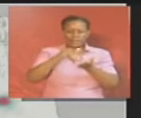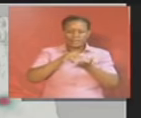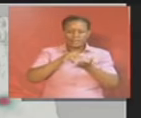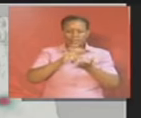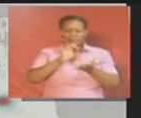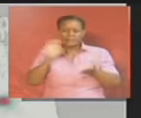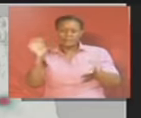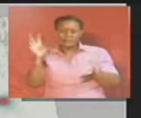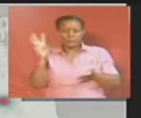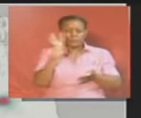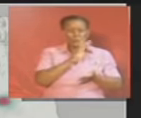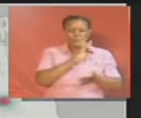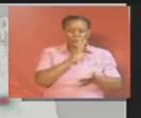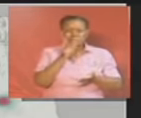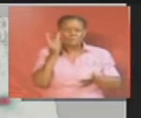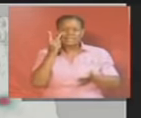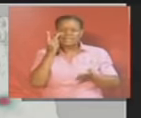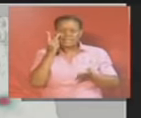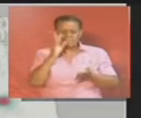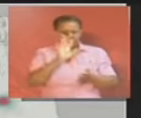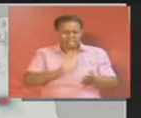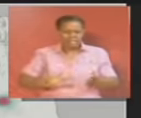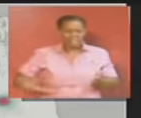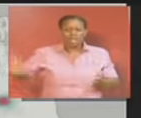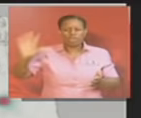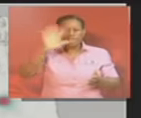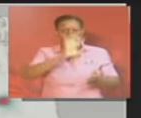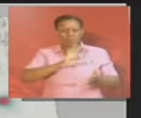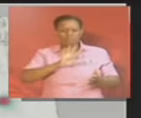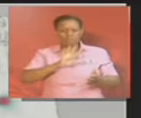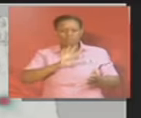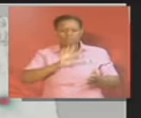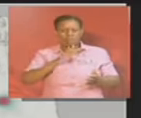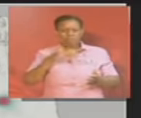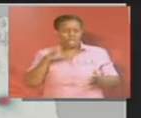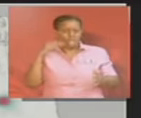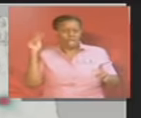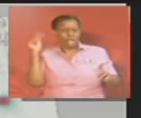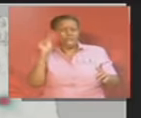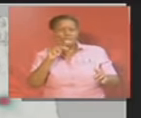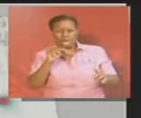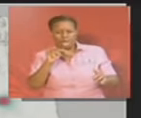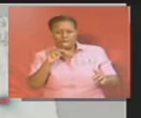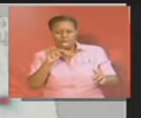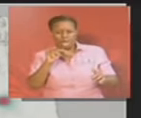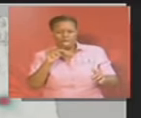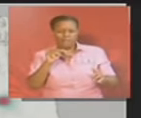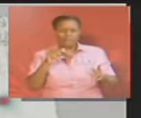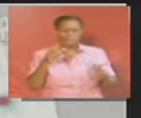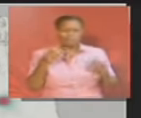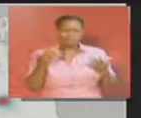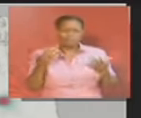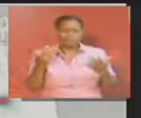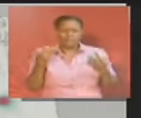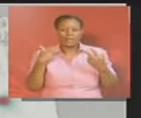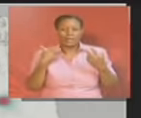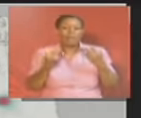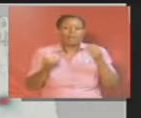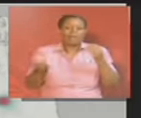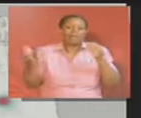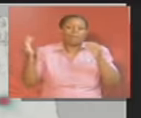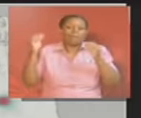the counties, we see a lot more heat, hot areas, or a lot higher